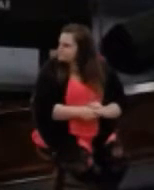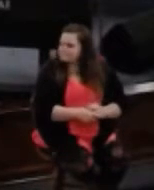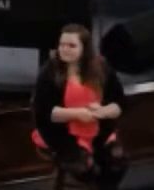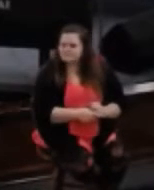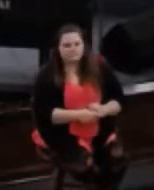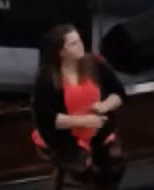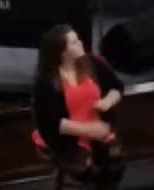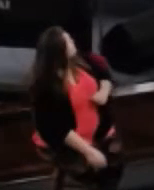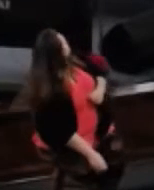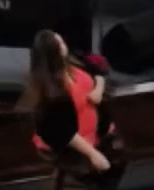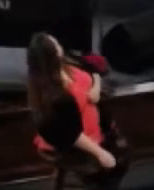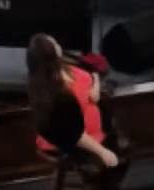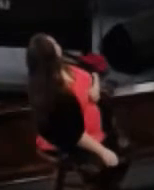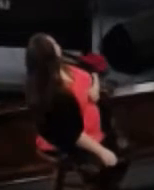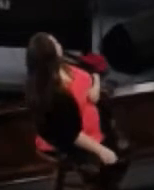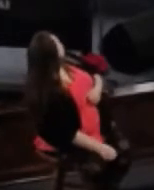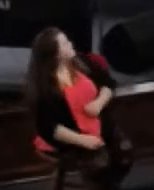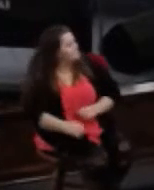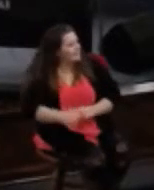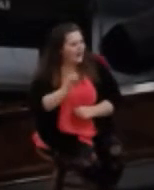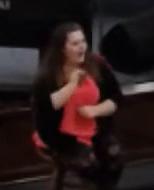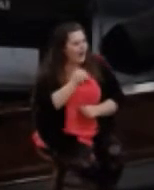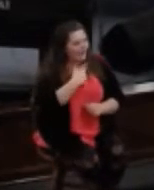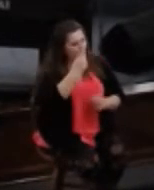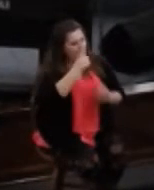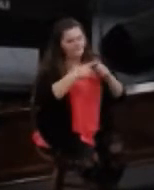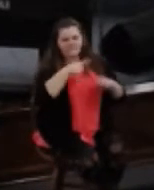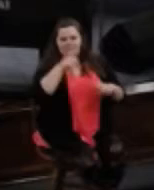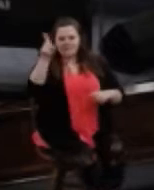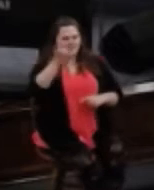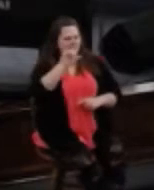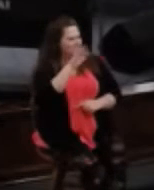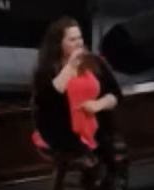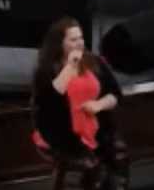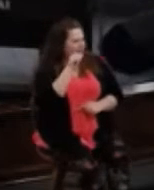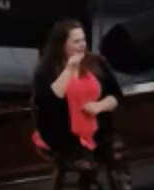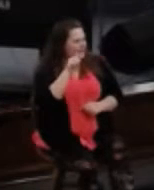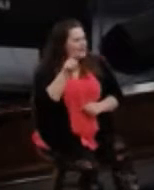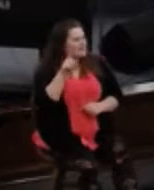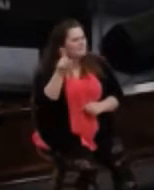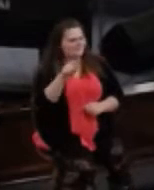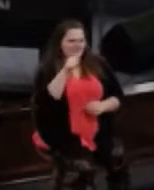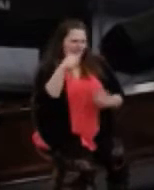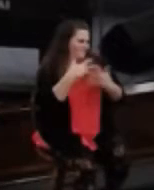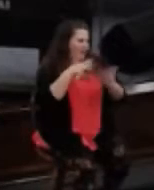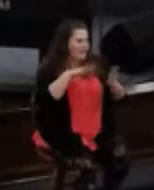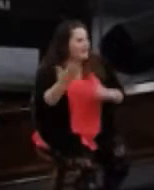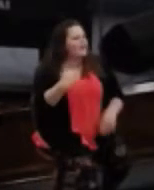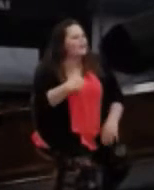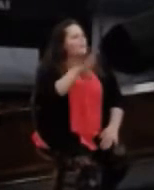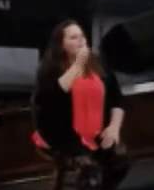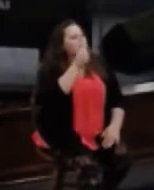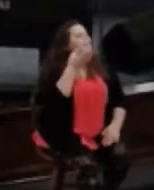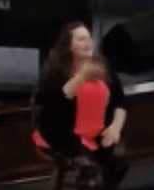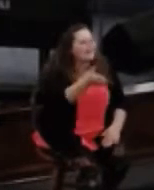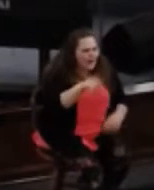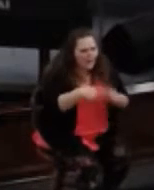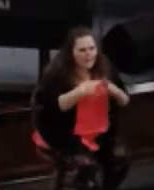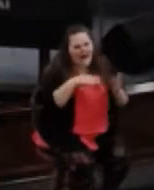I have this one friend who says he's not afraid of death. He just doesn't want to be there when it happens.